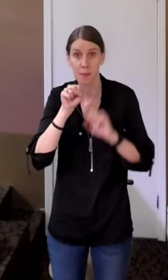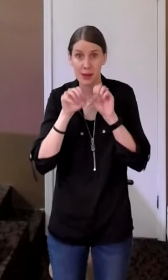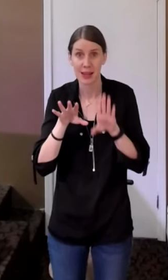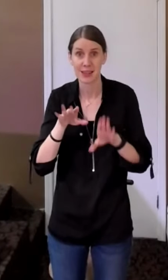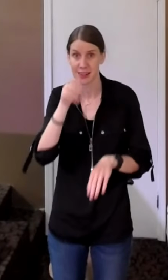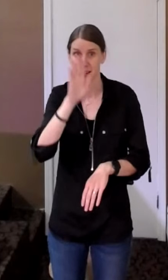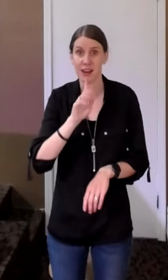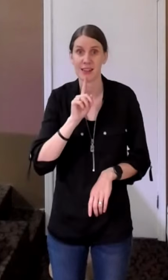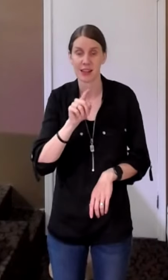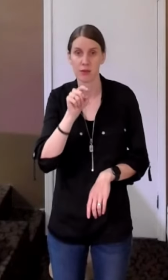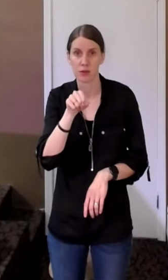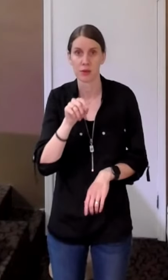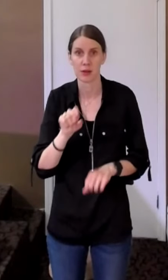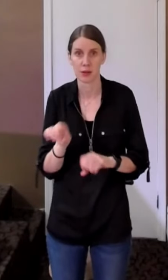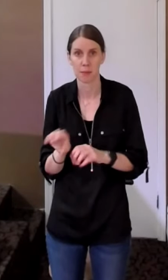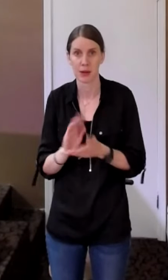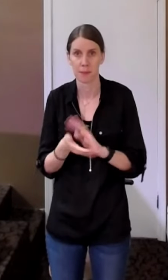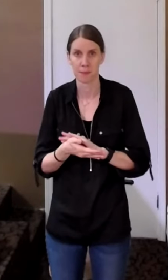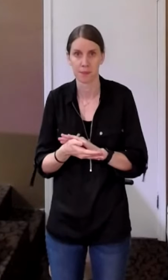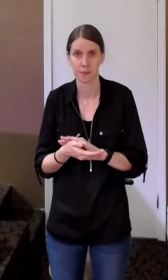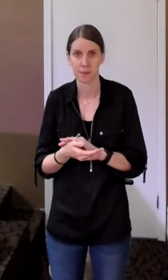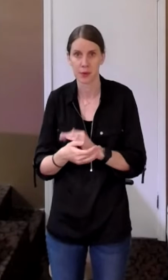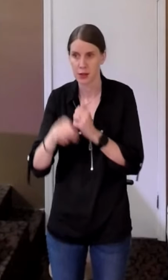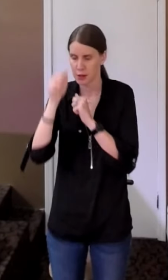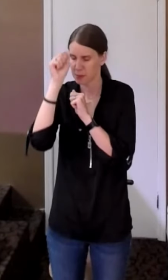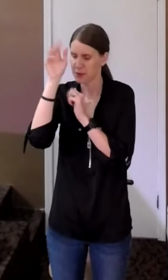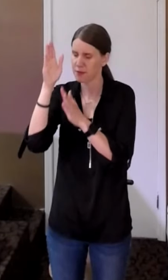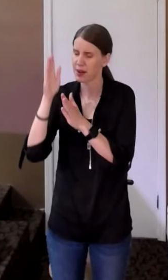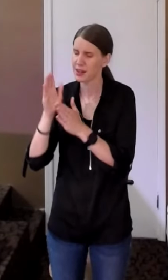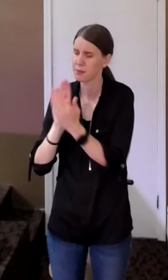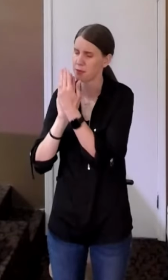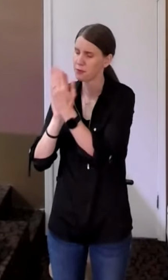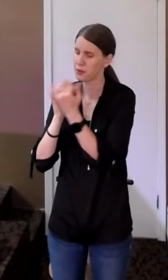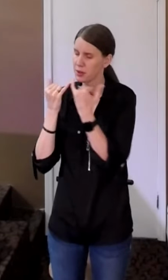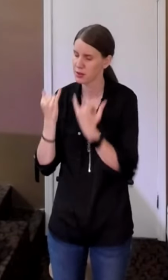God's wanted you to be. Heavenly Father, as we come before you today,